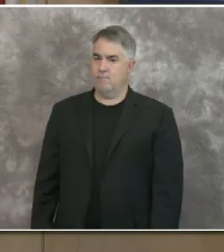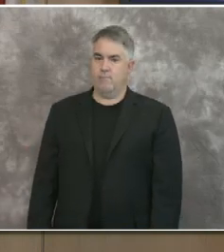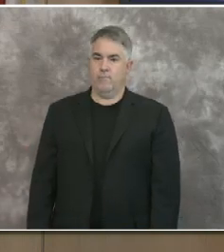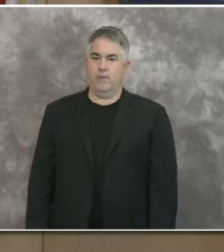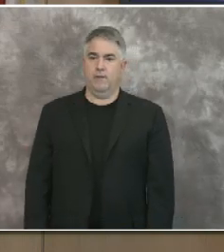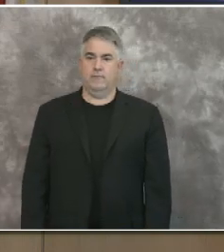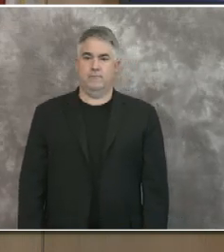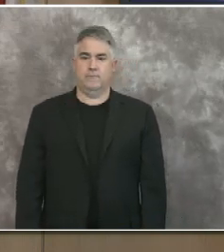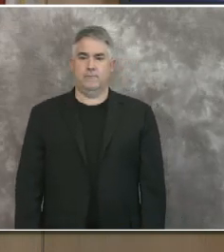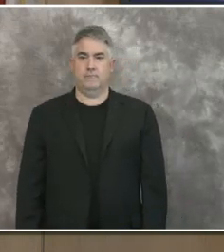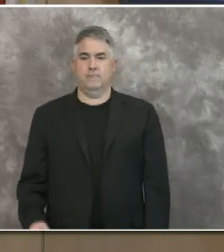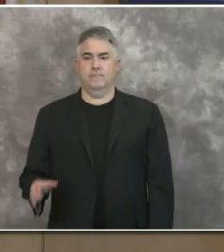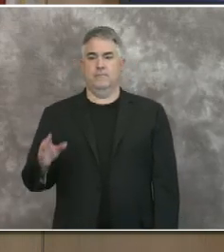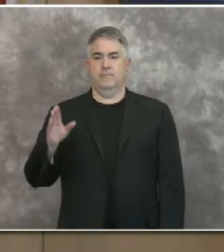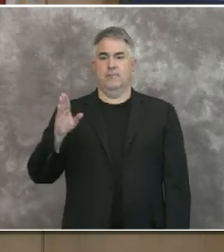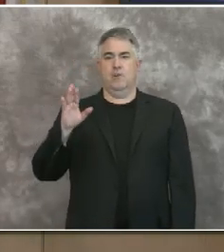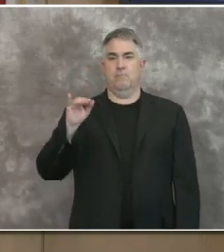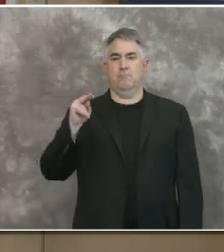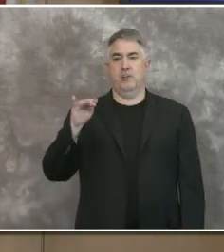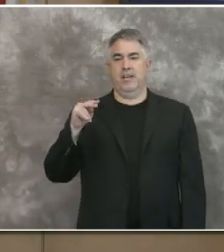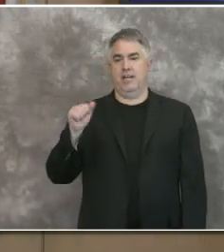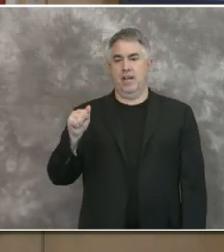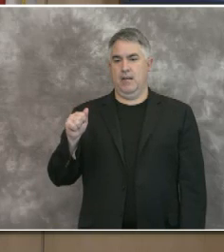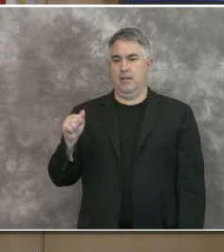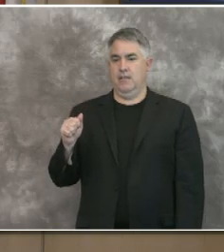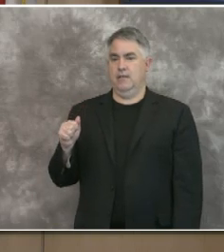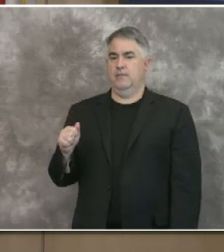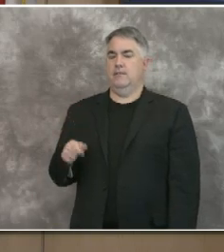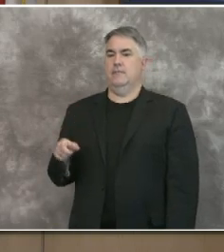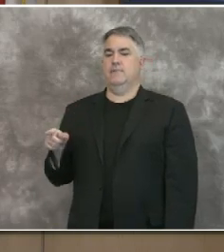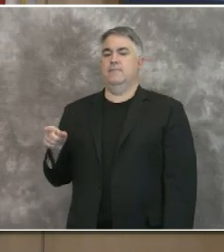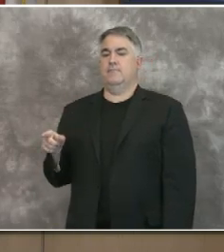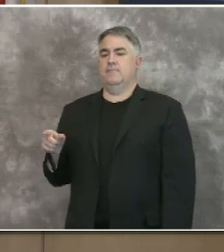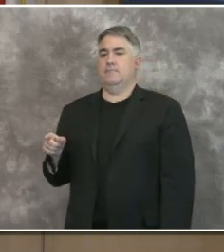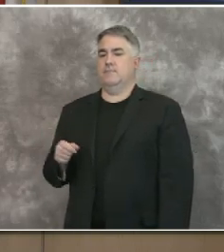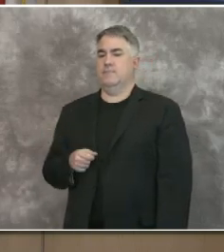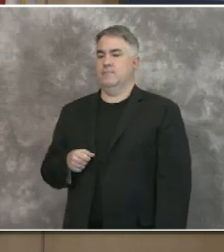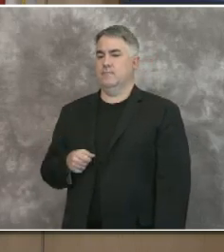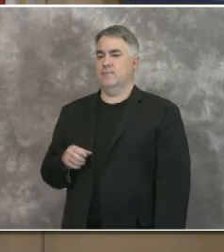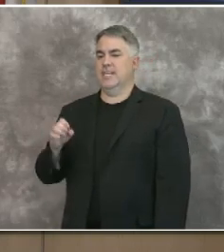Brianna Gomez with East County Magazine. Please state your question.